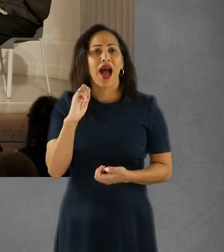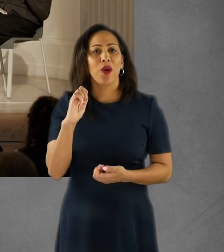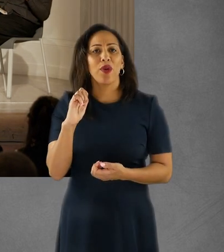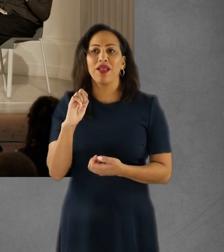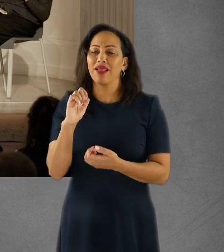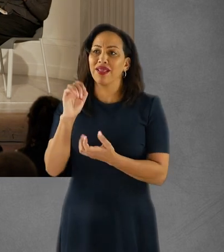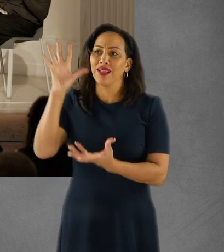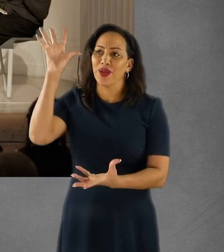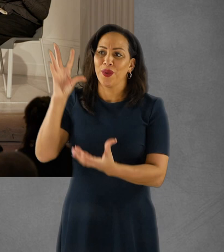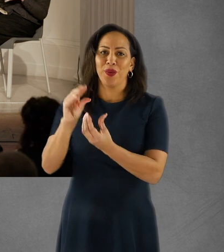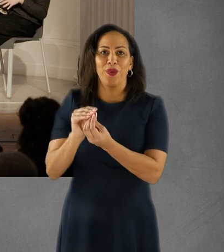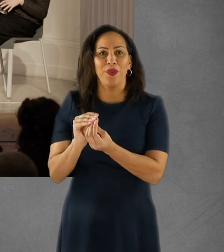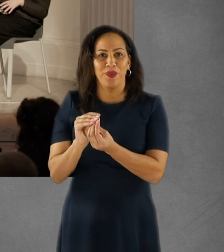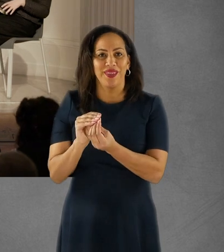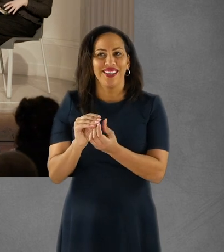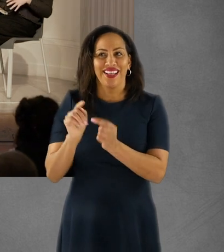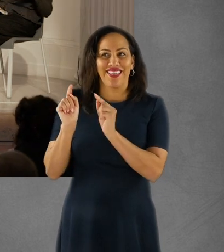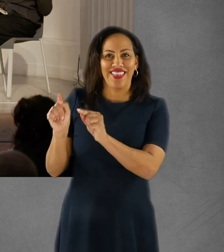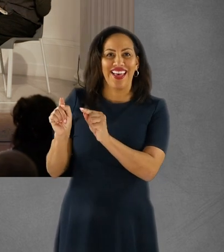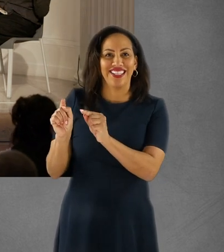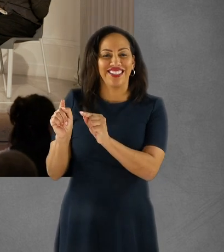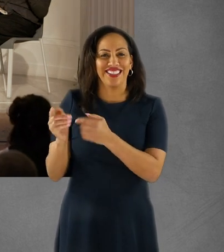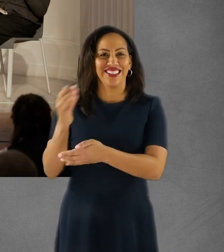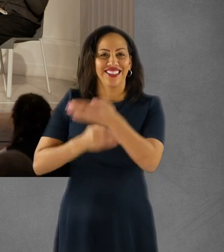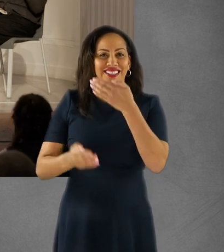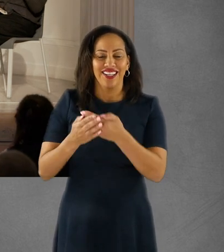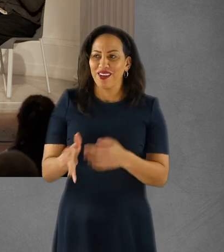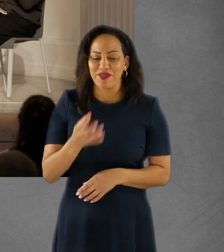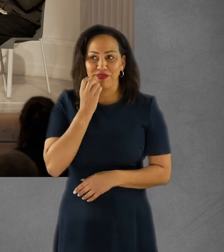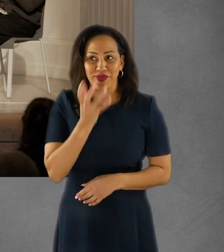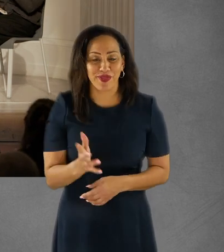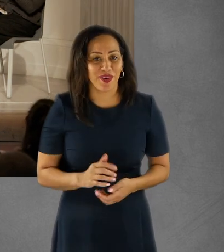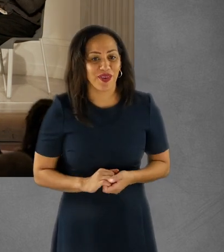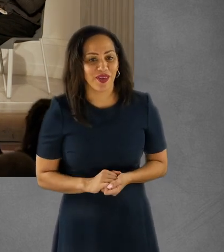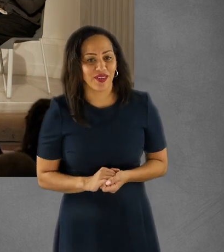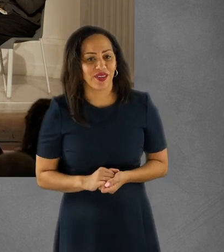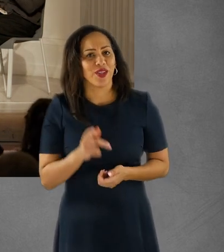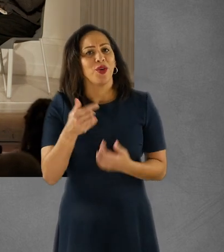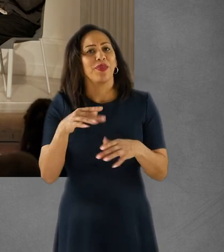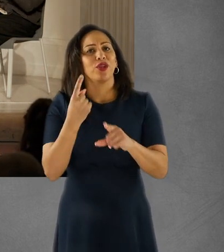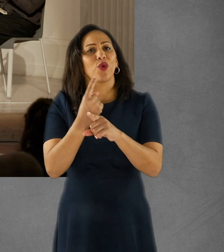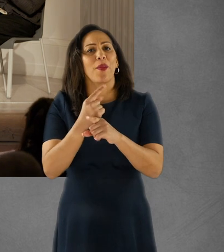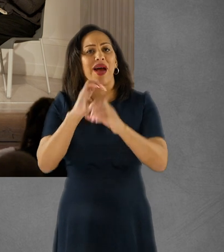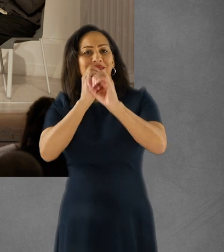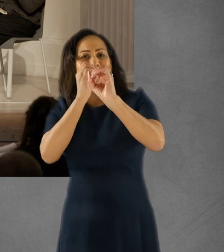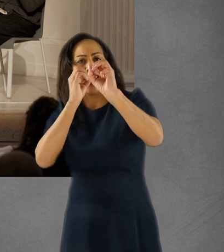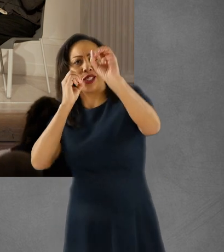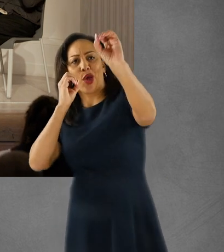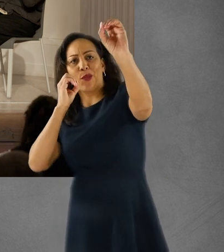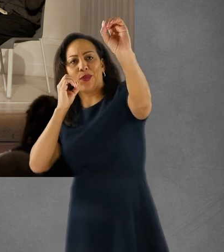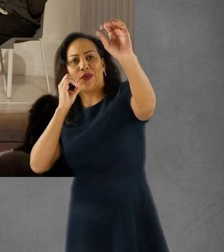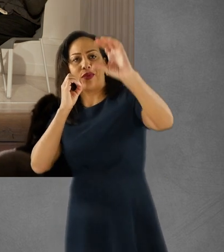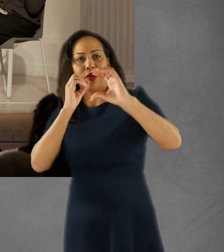I'm just going to paraphrase that. That's so beautiful. I don't know how to respond. Just, I mean, you talked before about telescopes